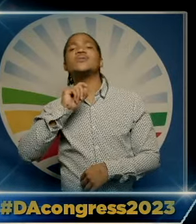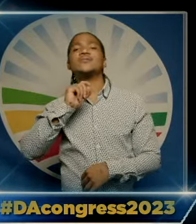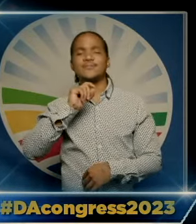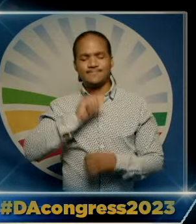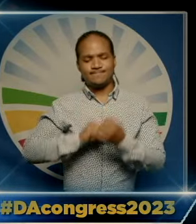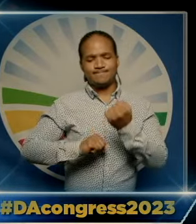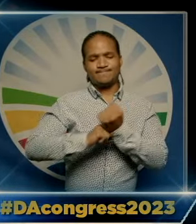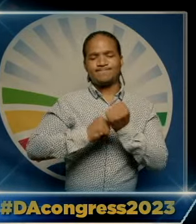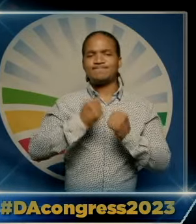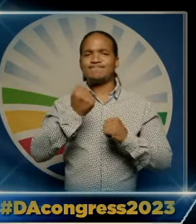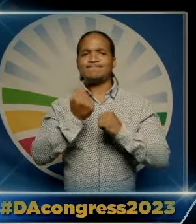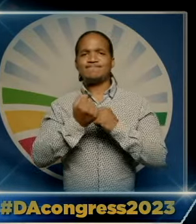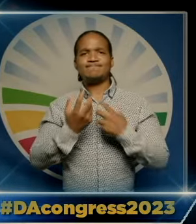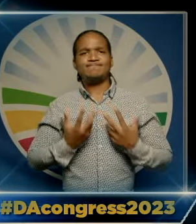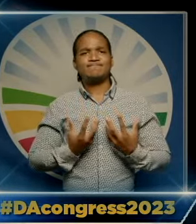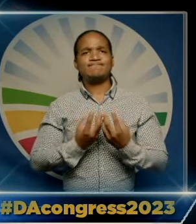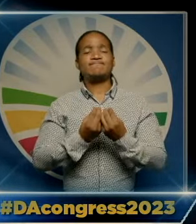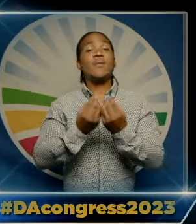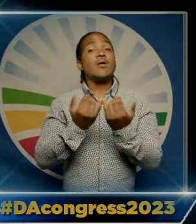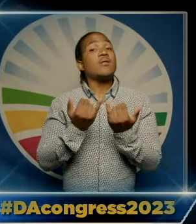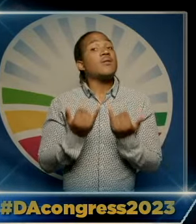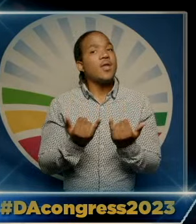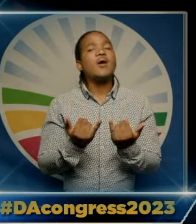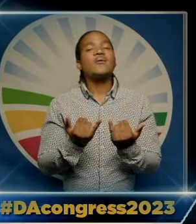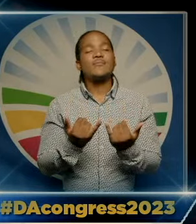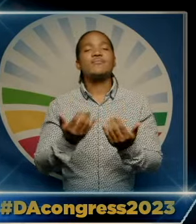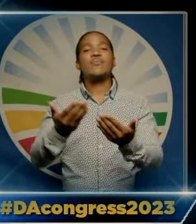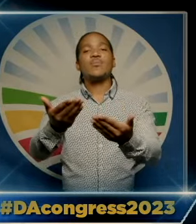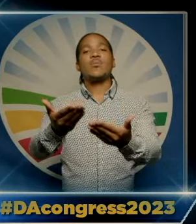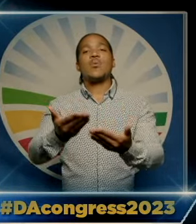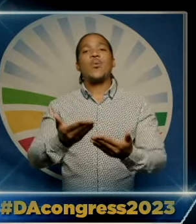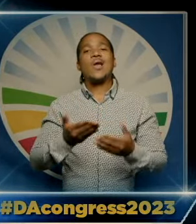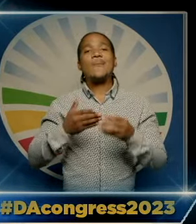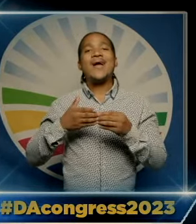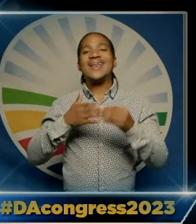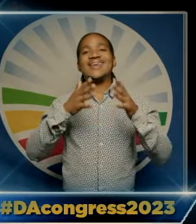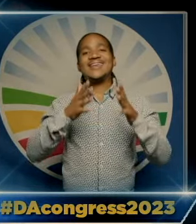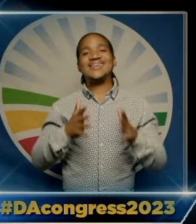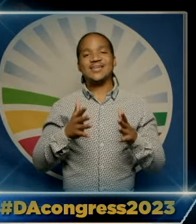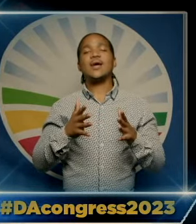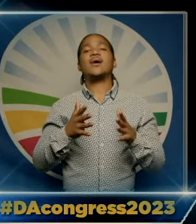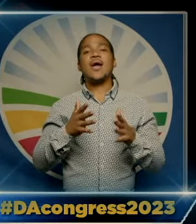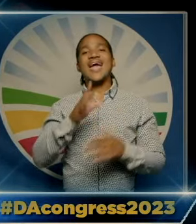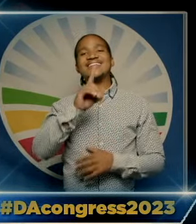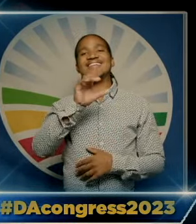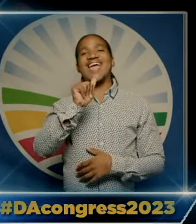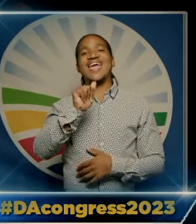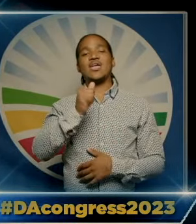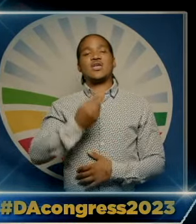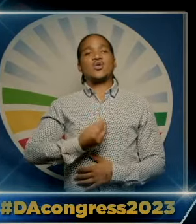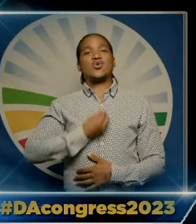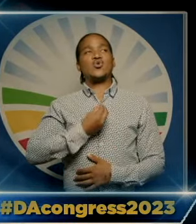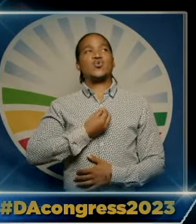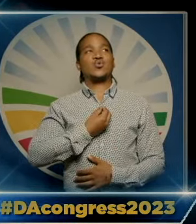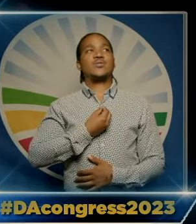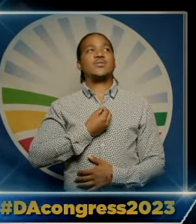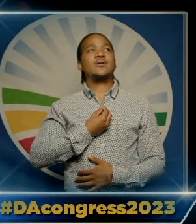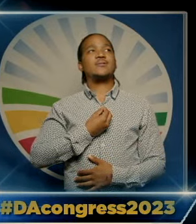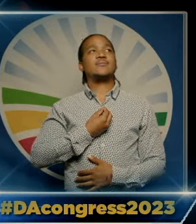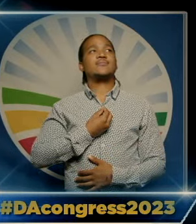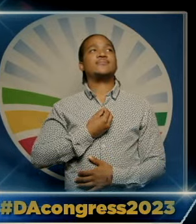side. Please welcome to the stage the leader of the DA Youth, Nicholas Nyati.